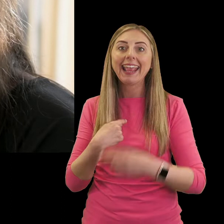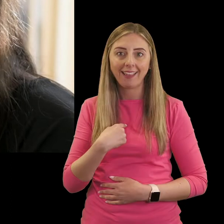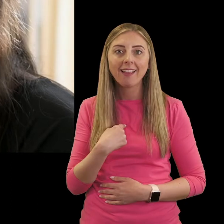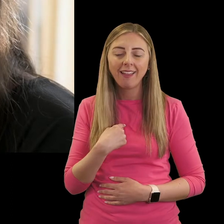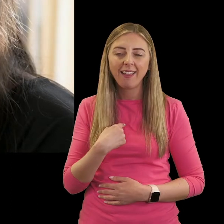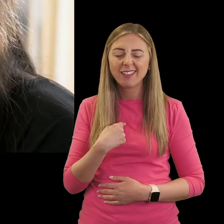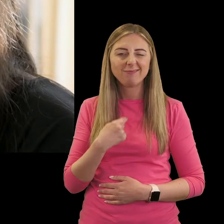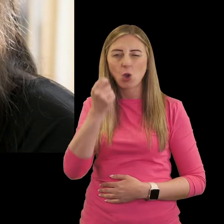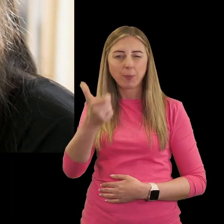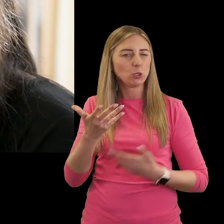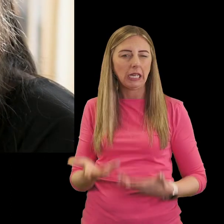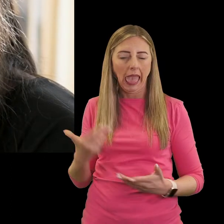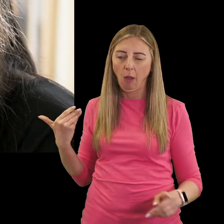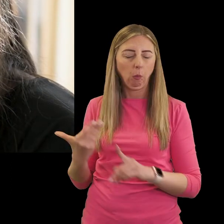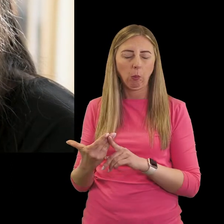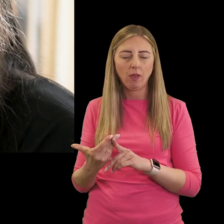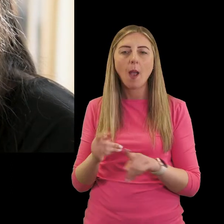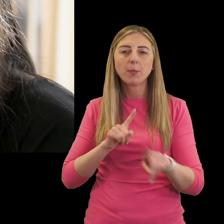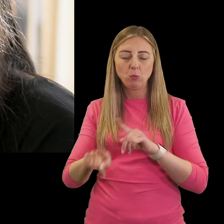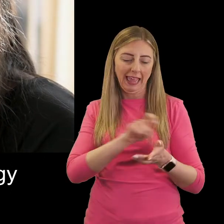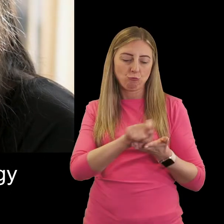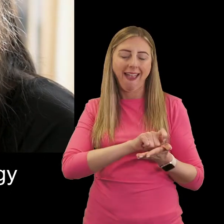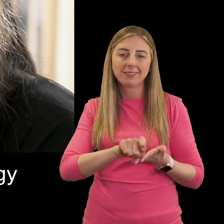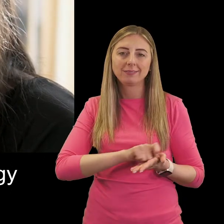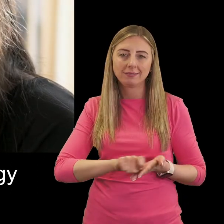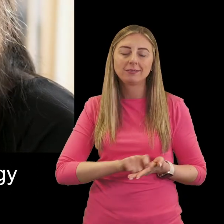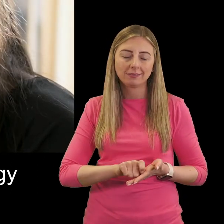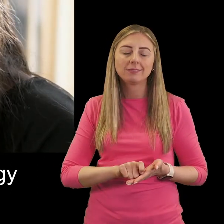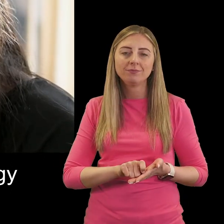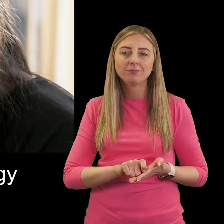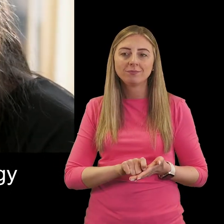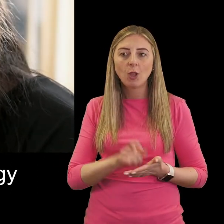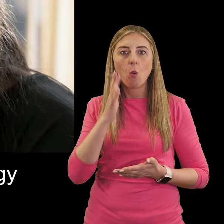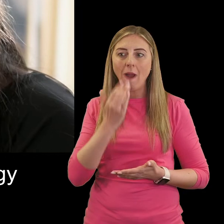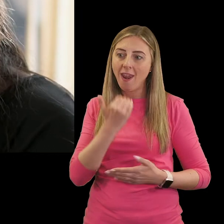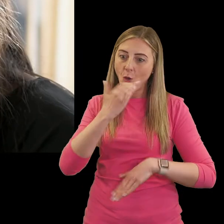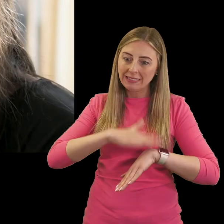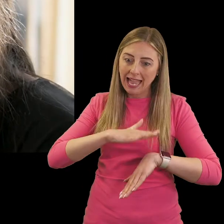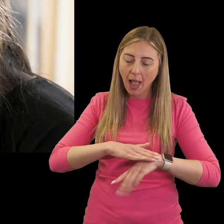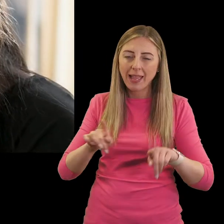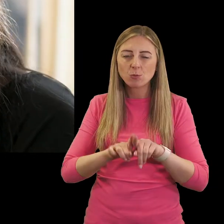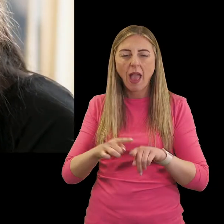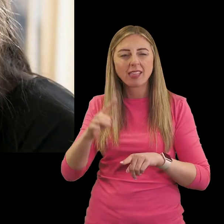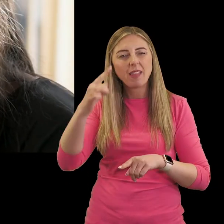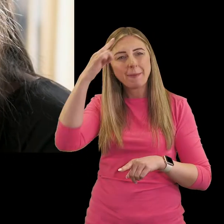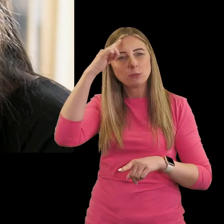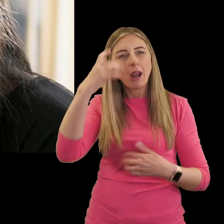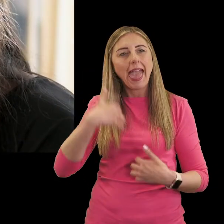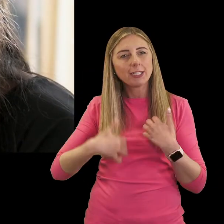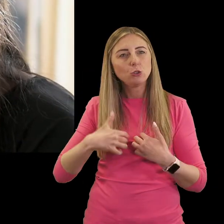so much anymore, mainly just the writing these days, when I have the time and mental energy to put myself into it